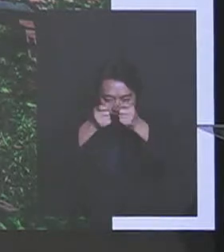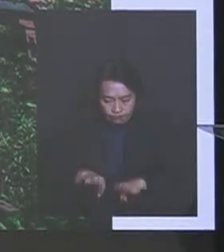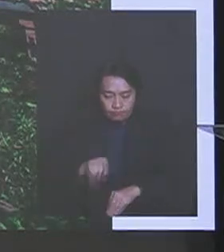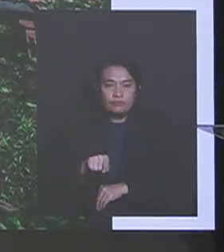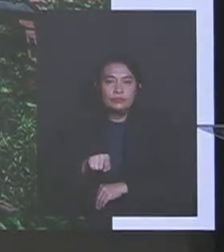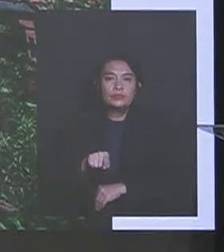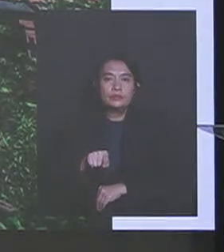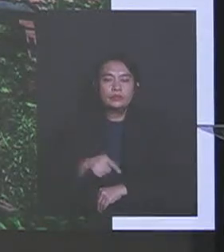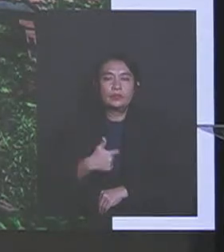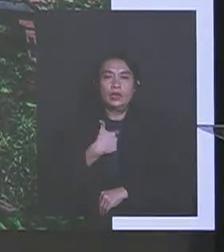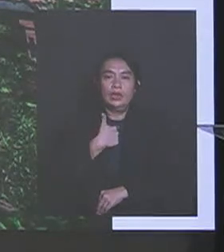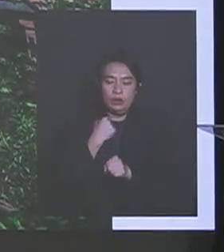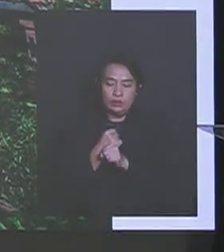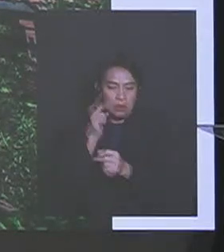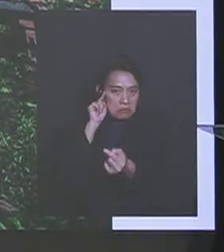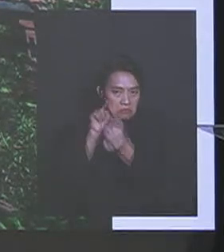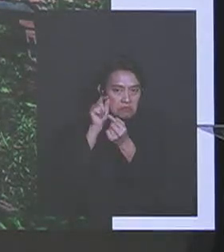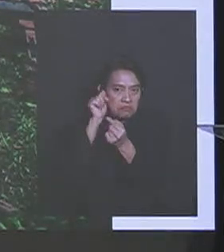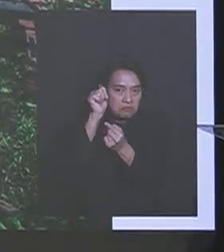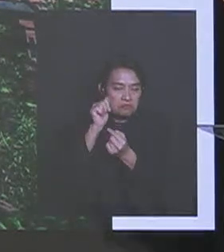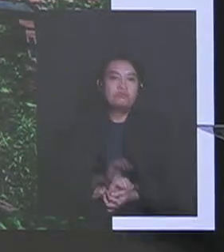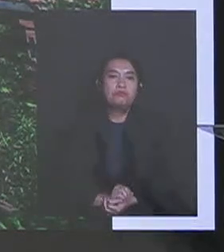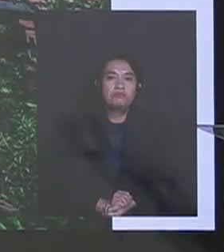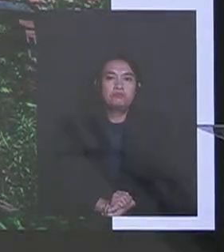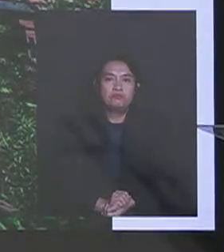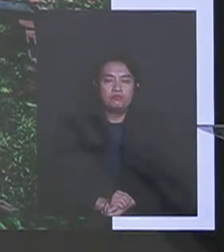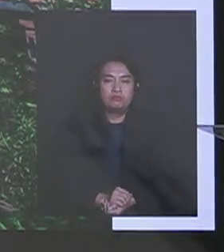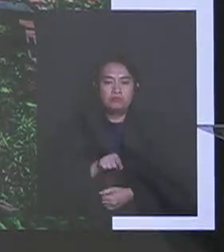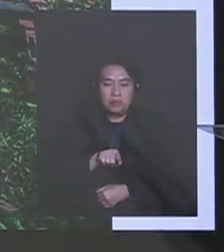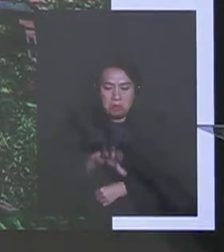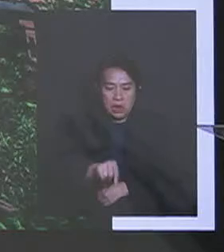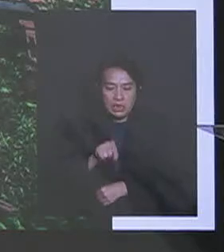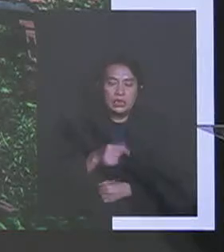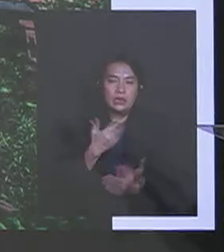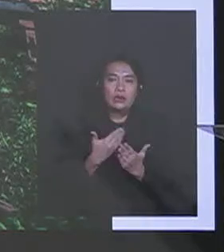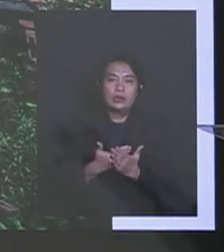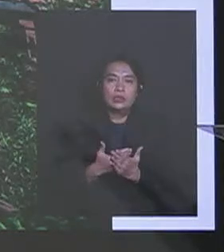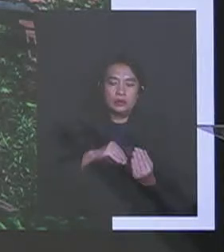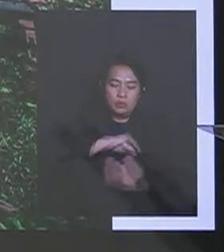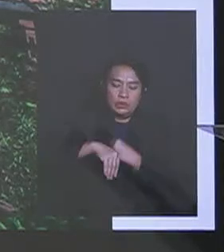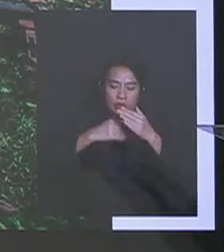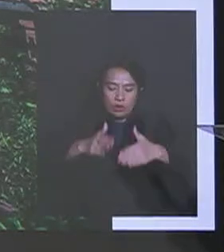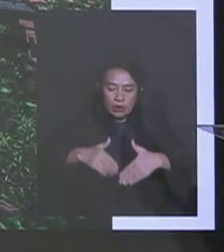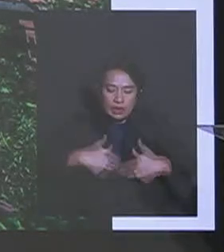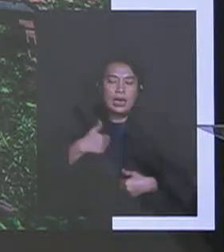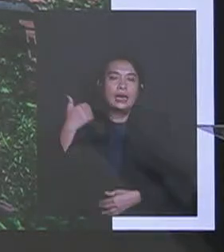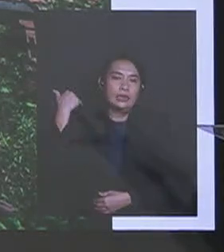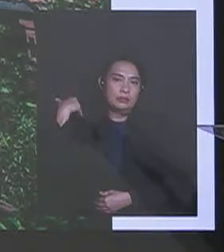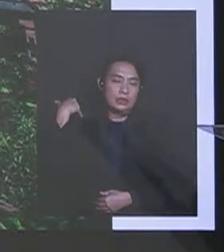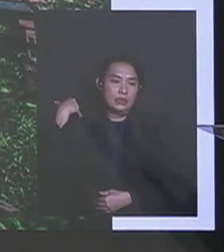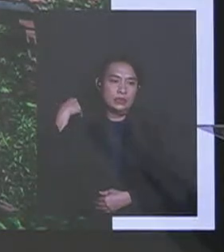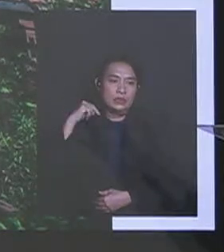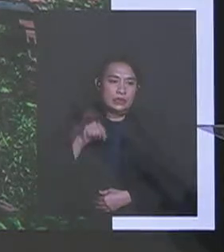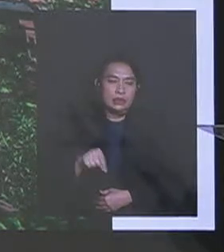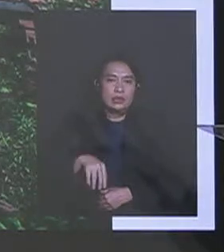and essentially generating income for the city. The city paid for the capital costs. They paid to build the High Line, but then it's up to the